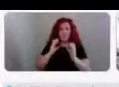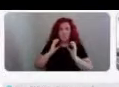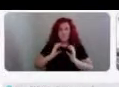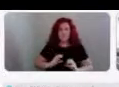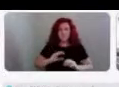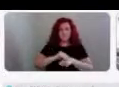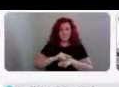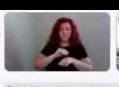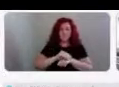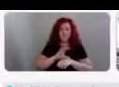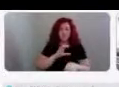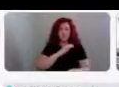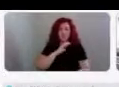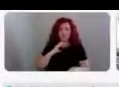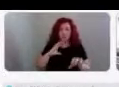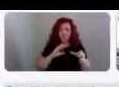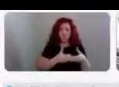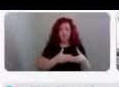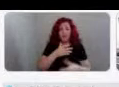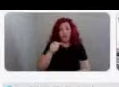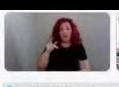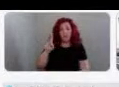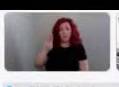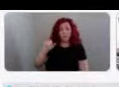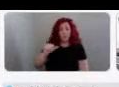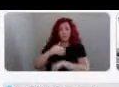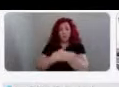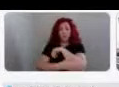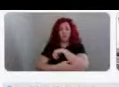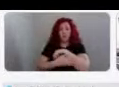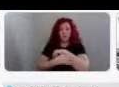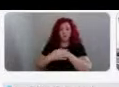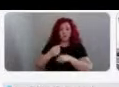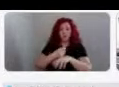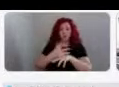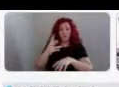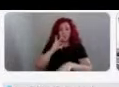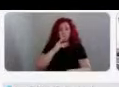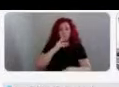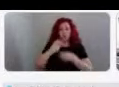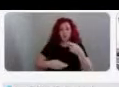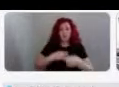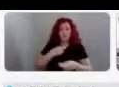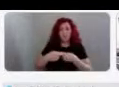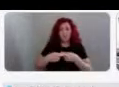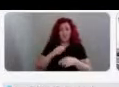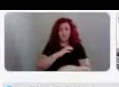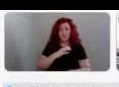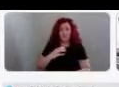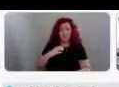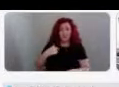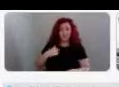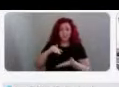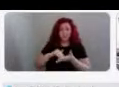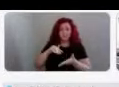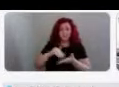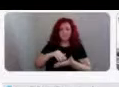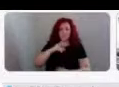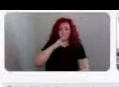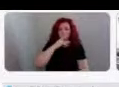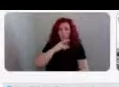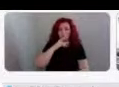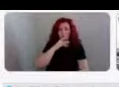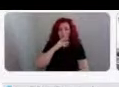and pima county regional wastewater recycling advisory committee i'm a hydrologist who works on environmental and water